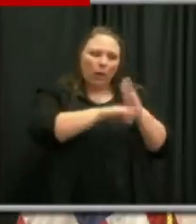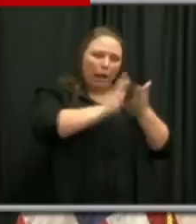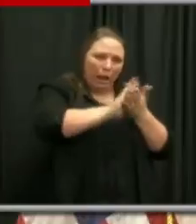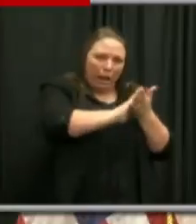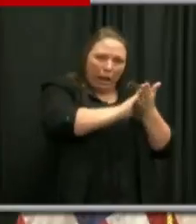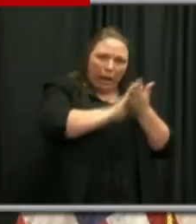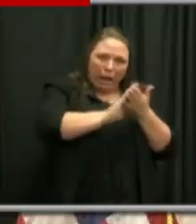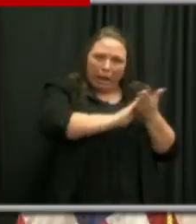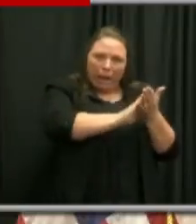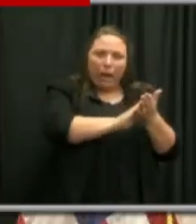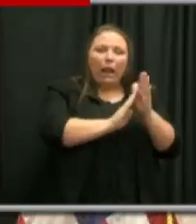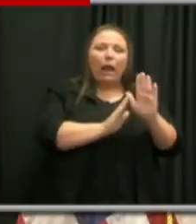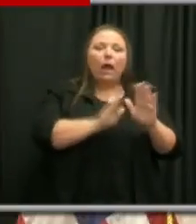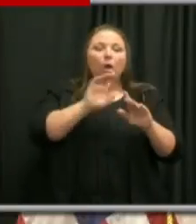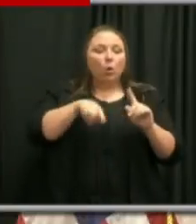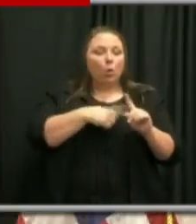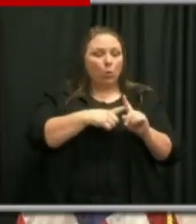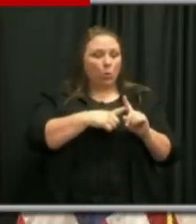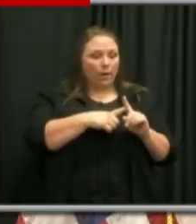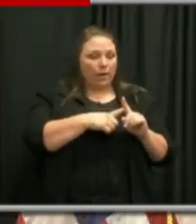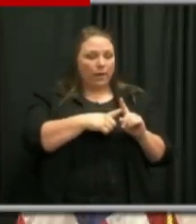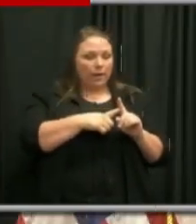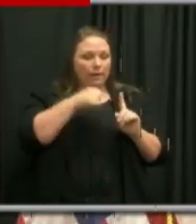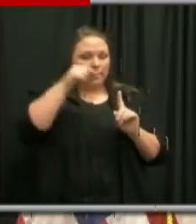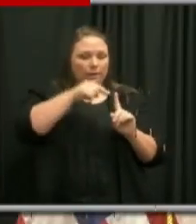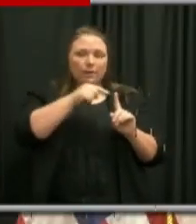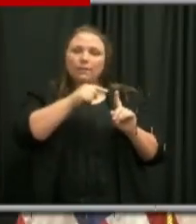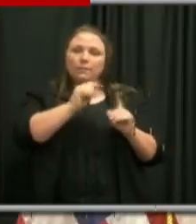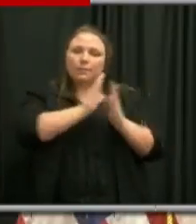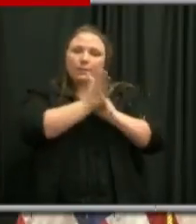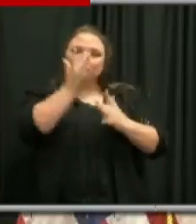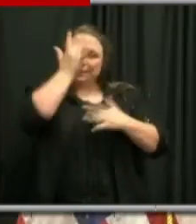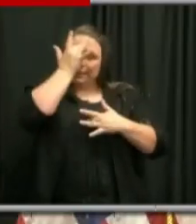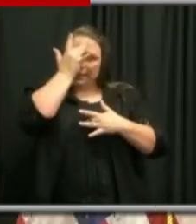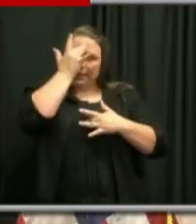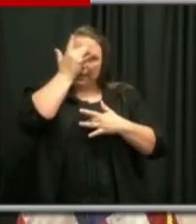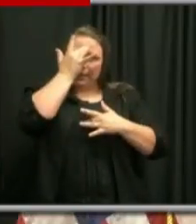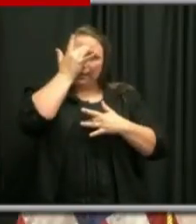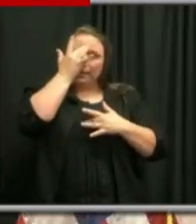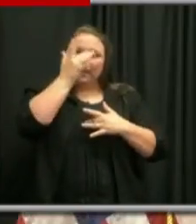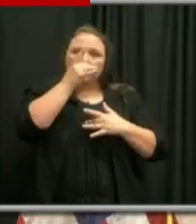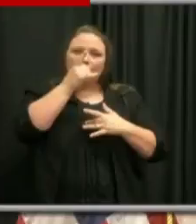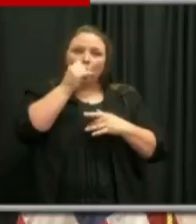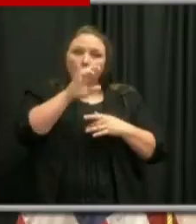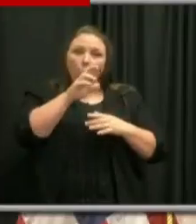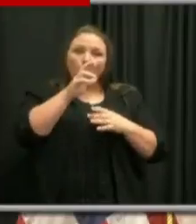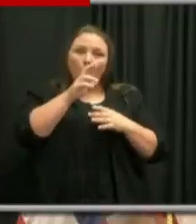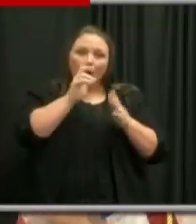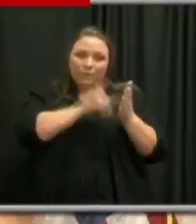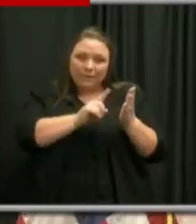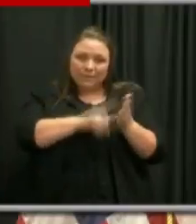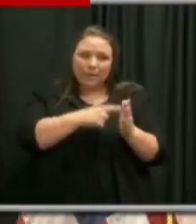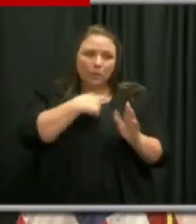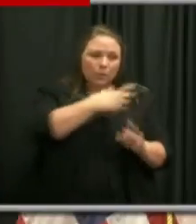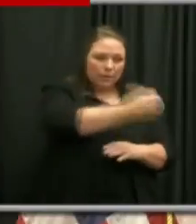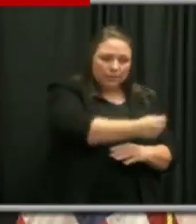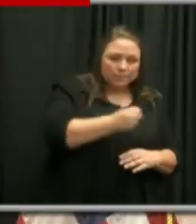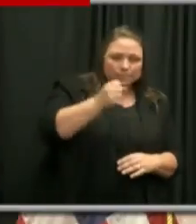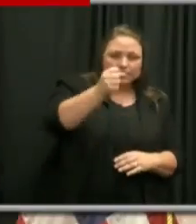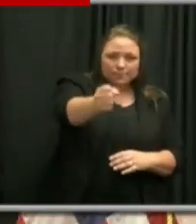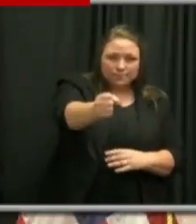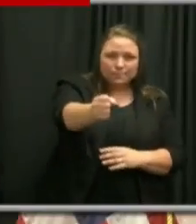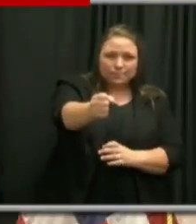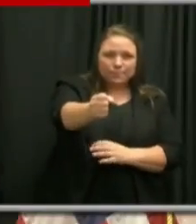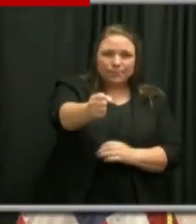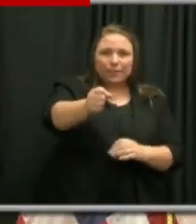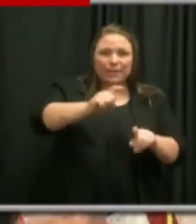out, when somebody tests positive or somebody is a person under investigation, we move them to a separate part